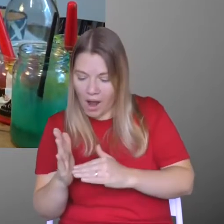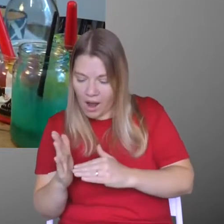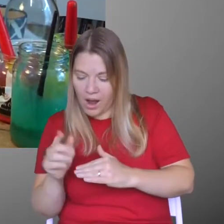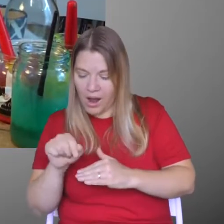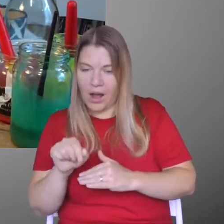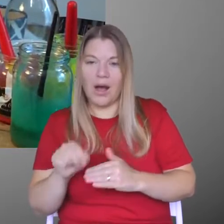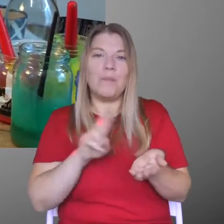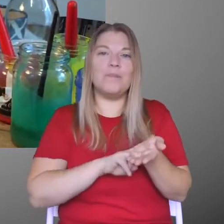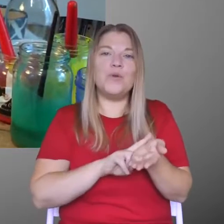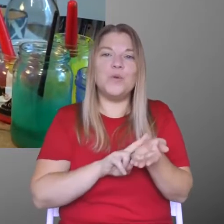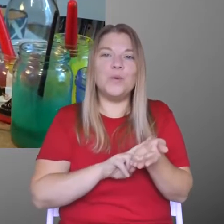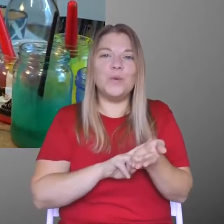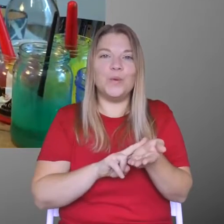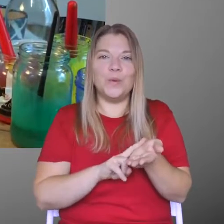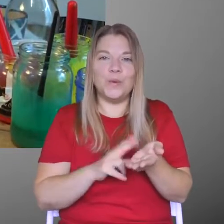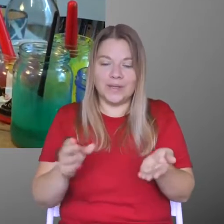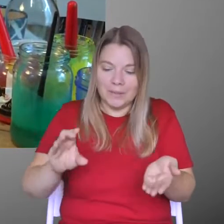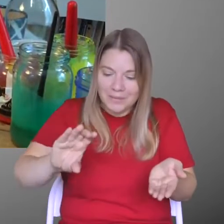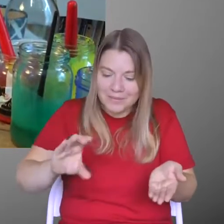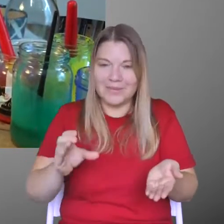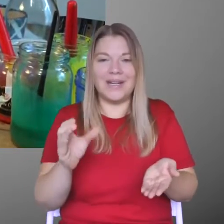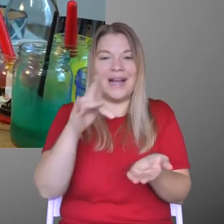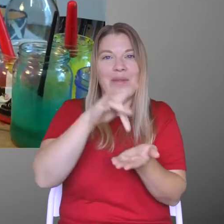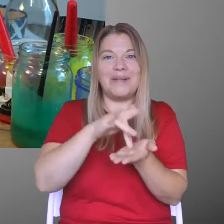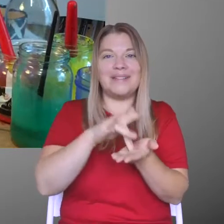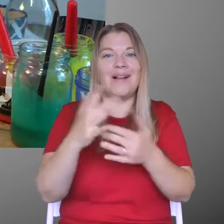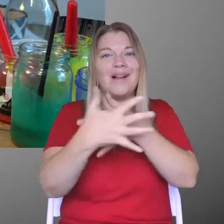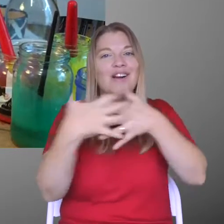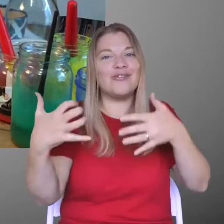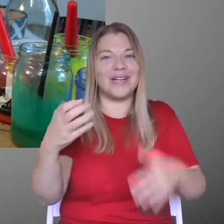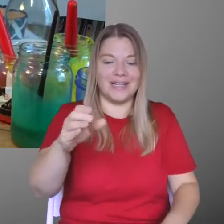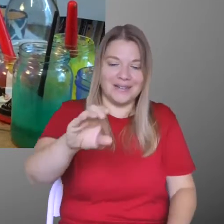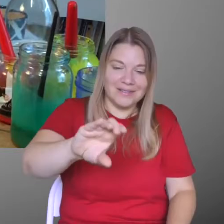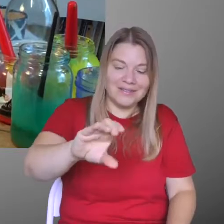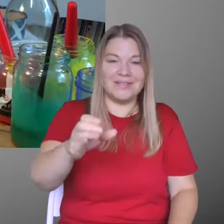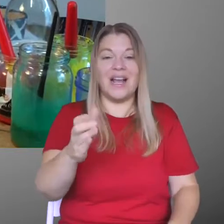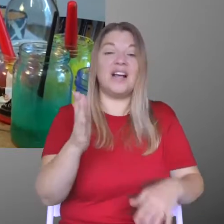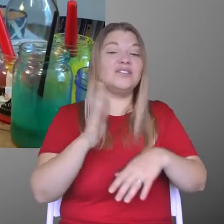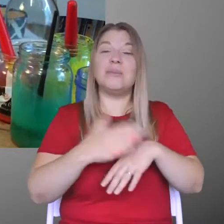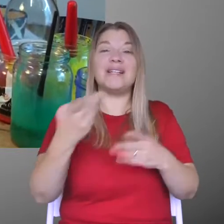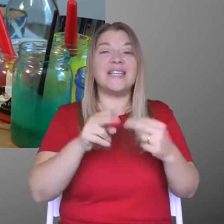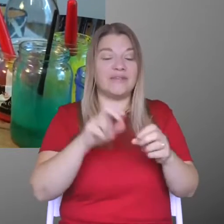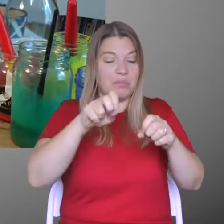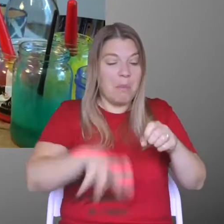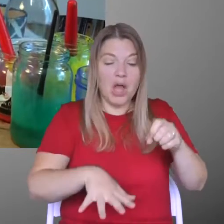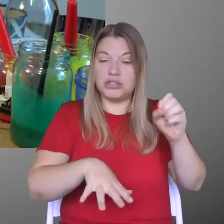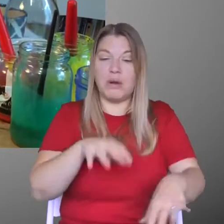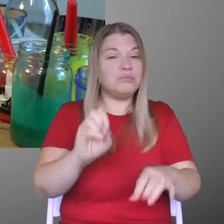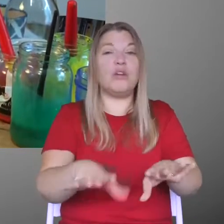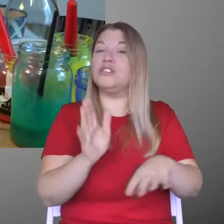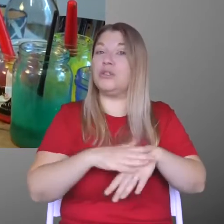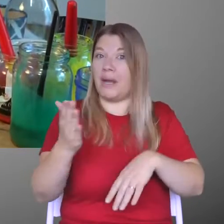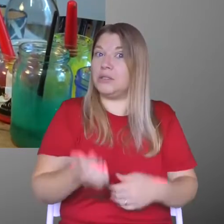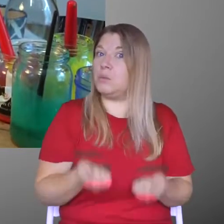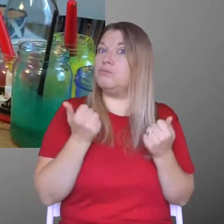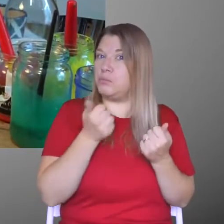going to use a little bit of green in the middle of the paper. Doesn't matter if it splodges, splodging's good. We're